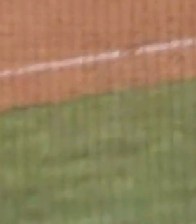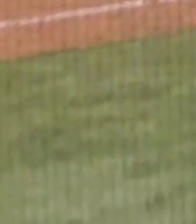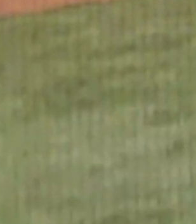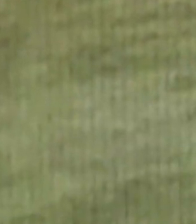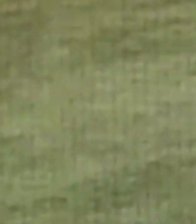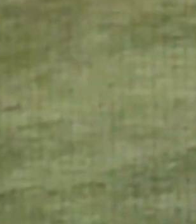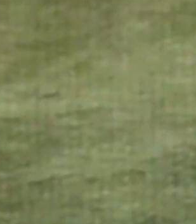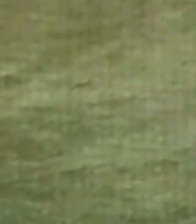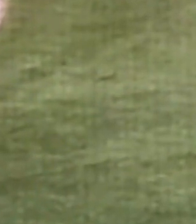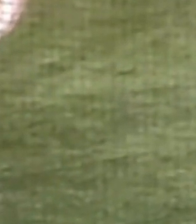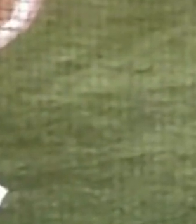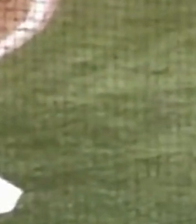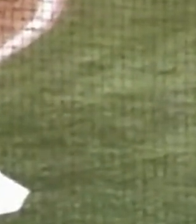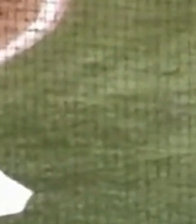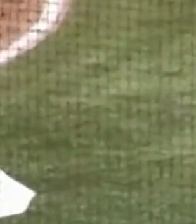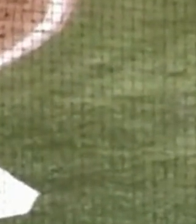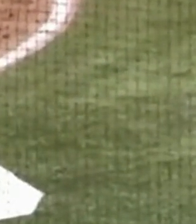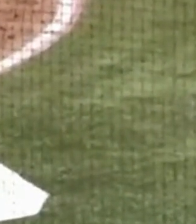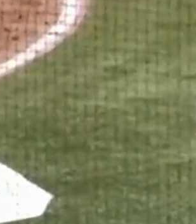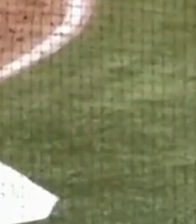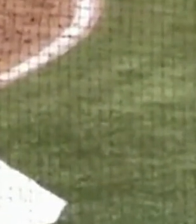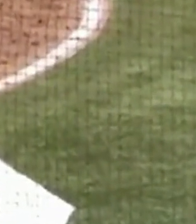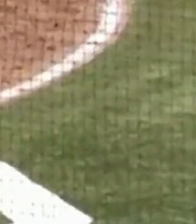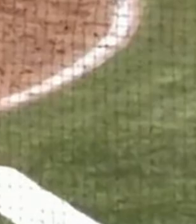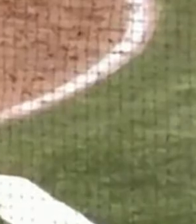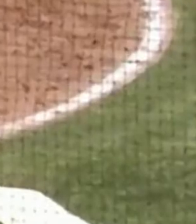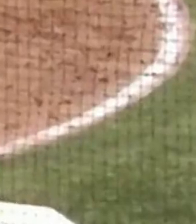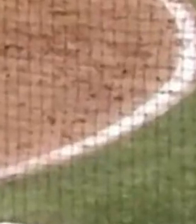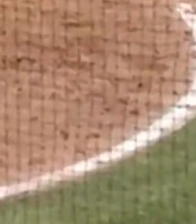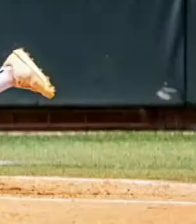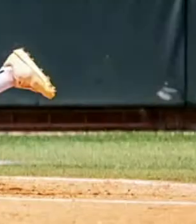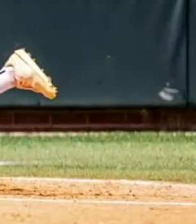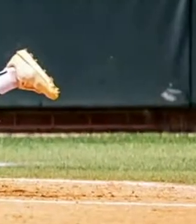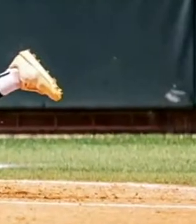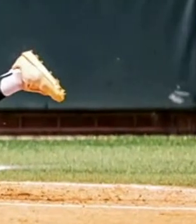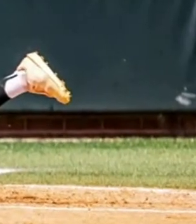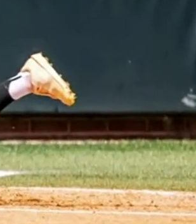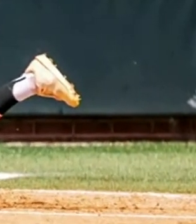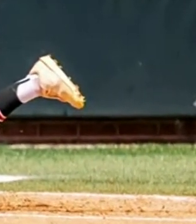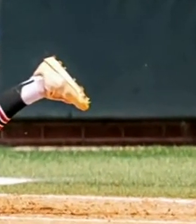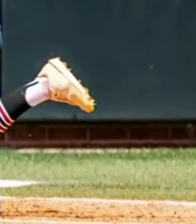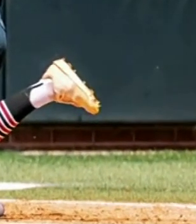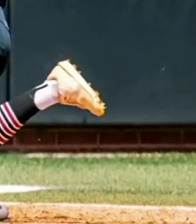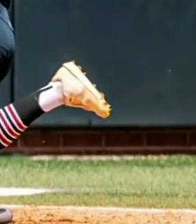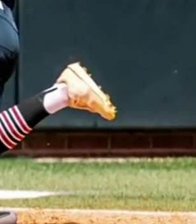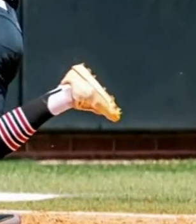All right, okay. All right, okay.